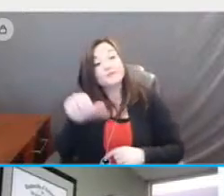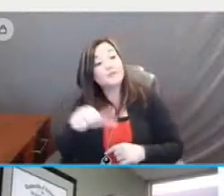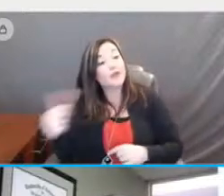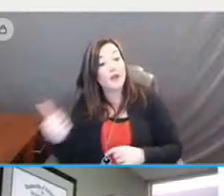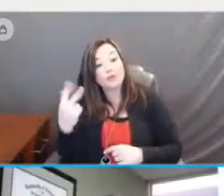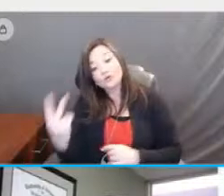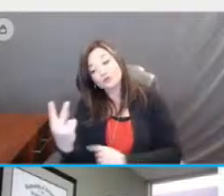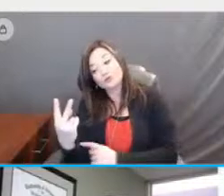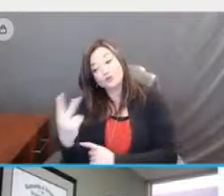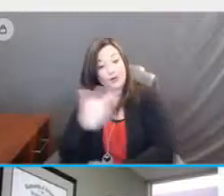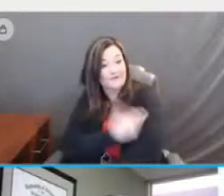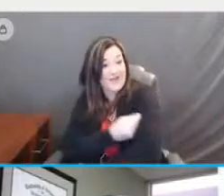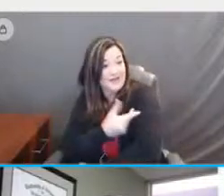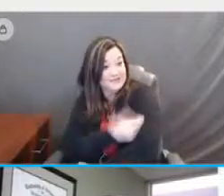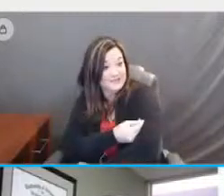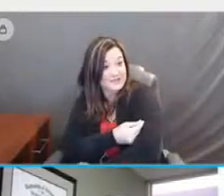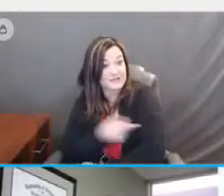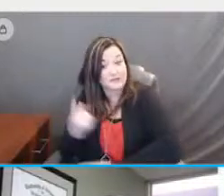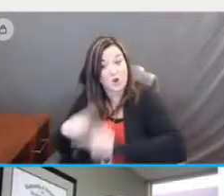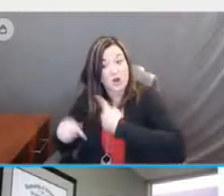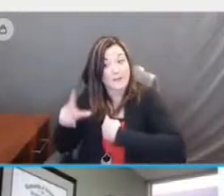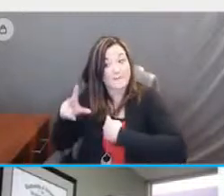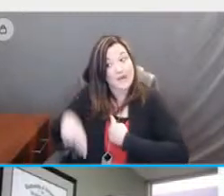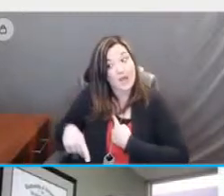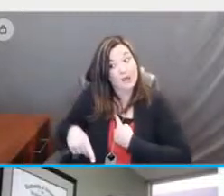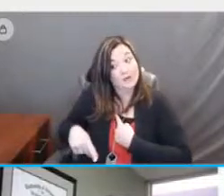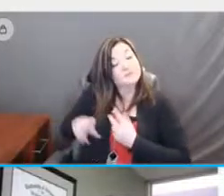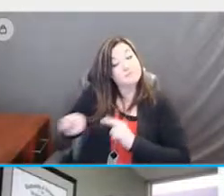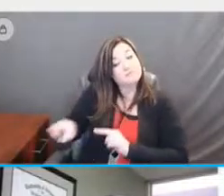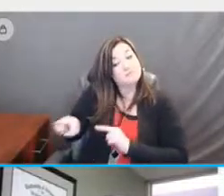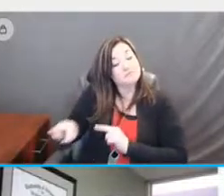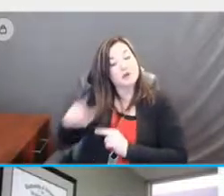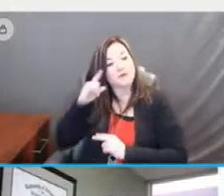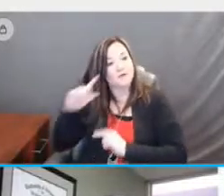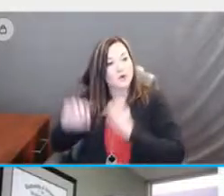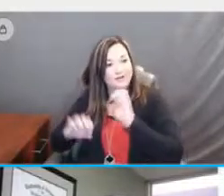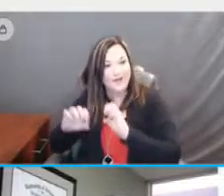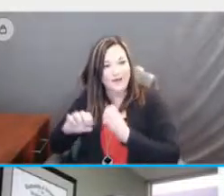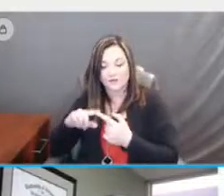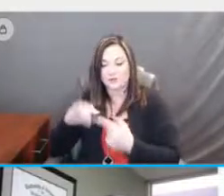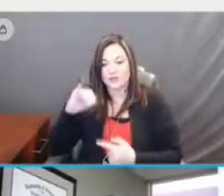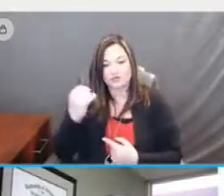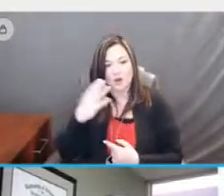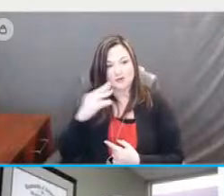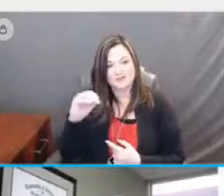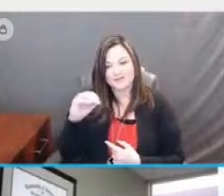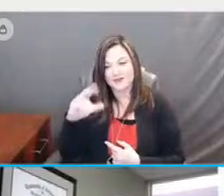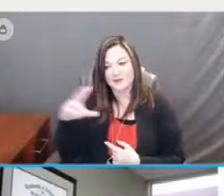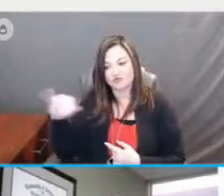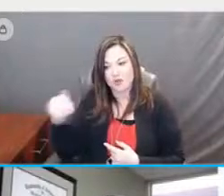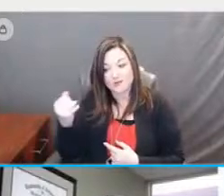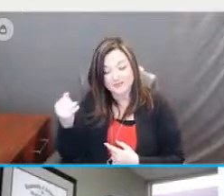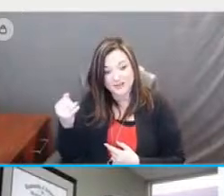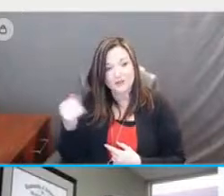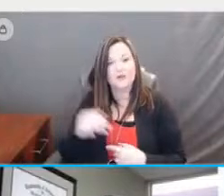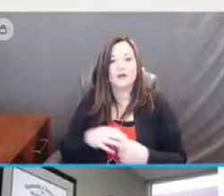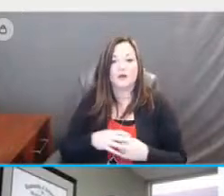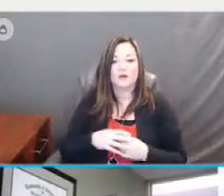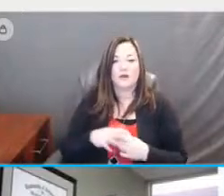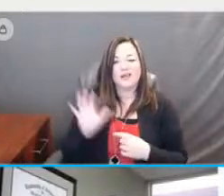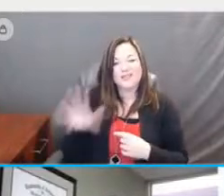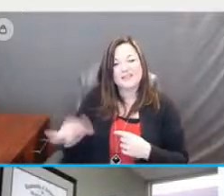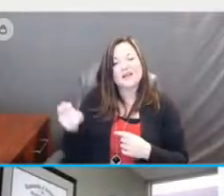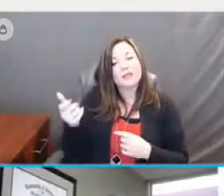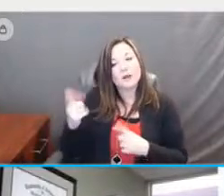that are up on deck for evaluation, the Johnson & Johnson, which is a little bit